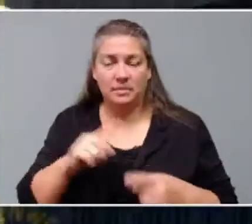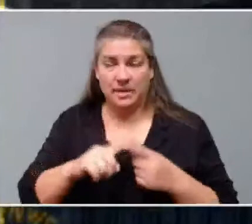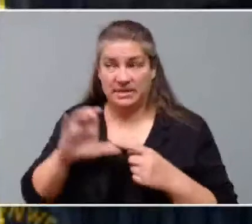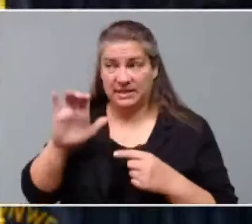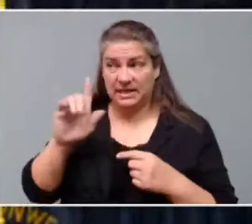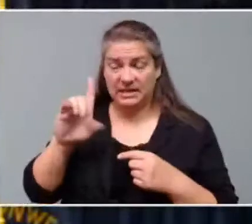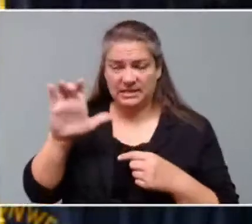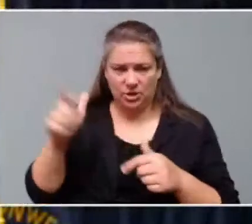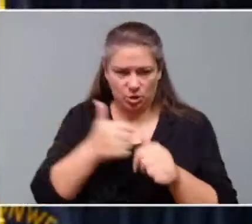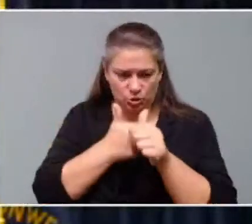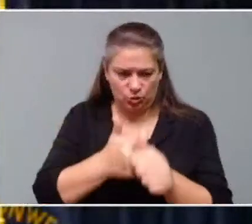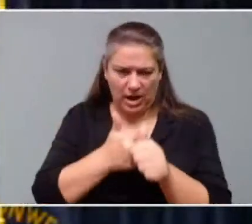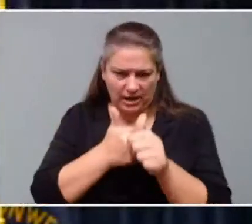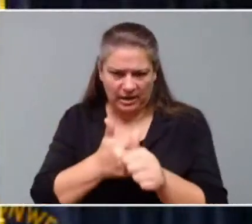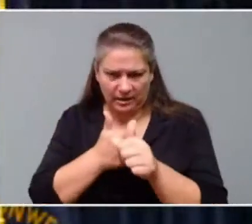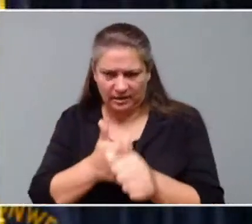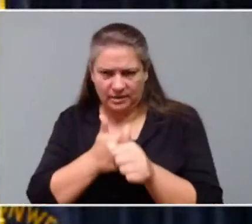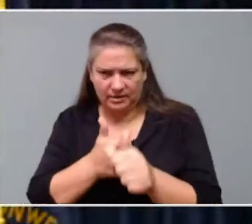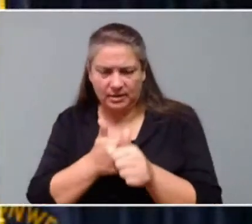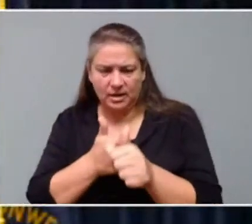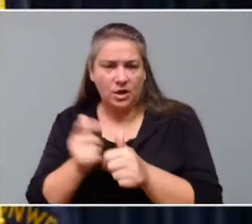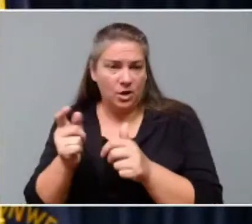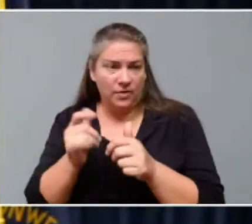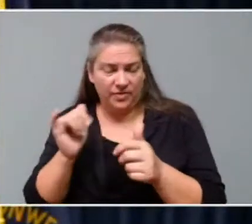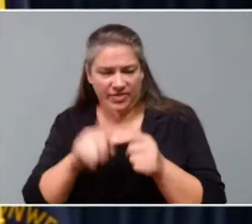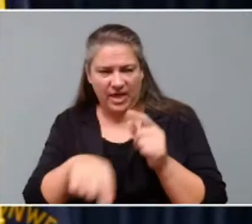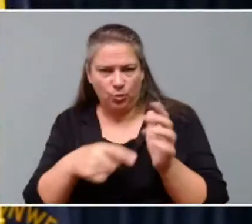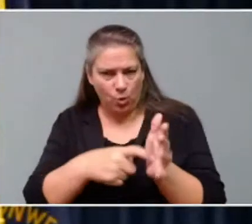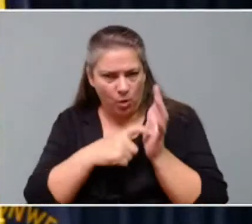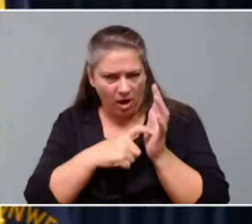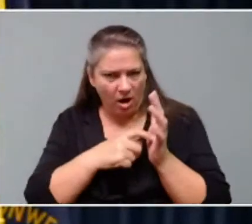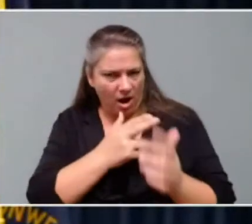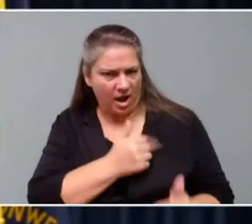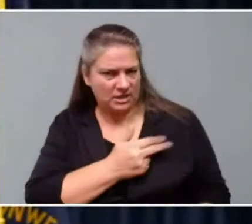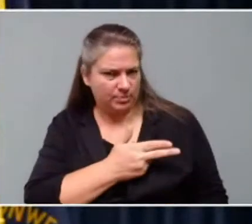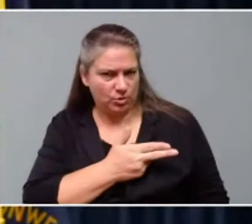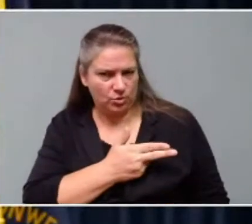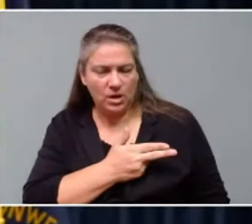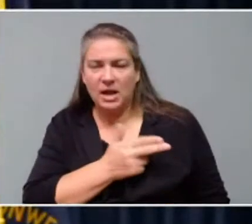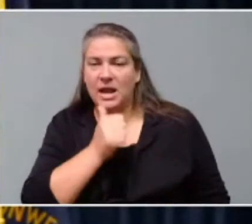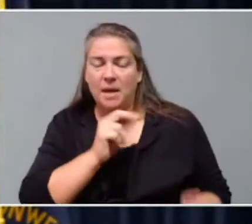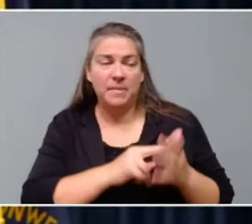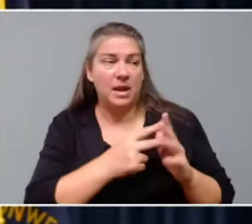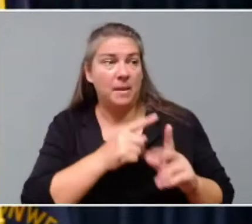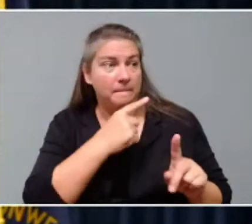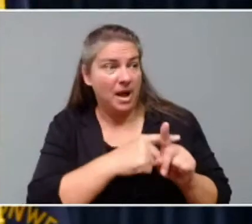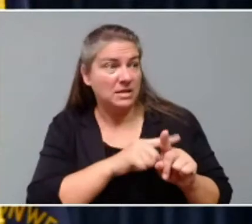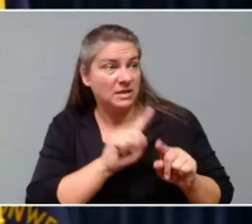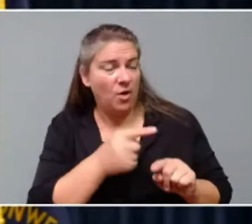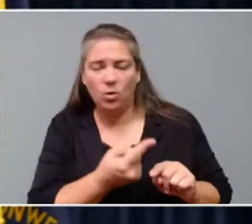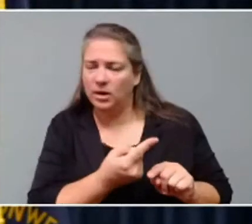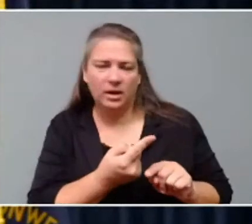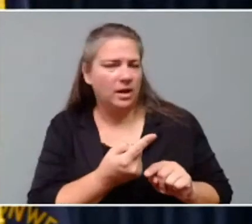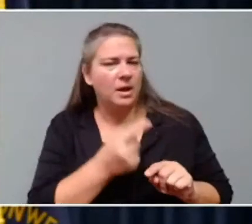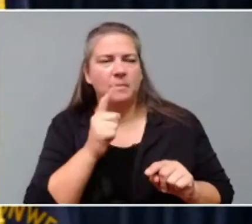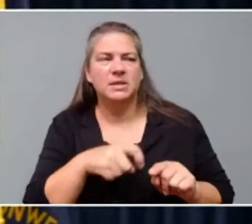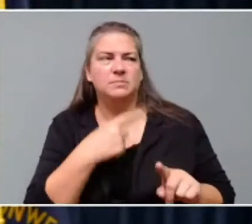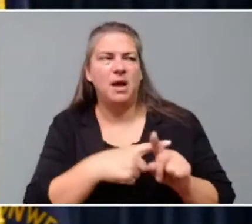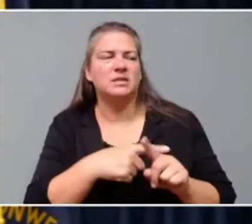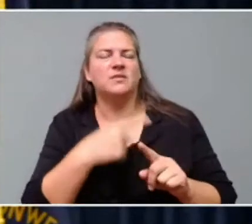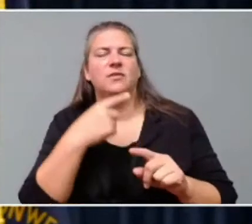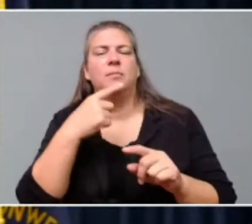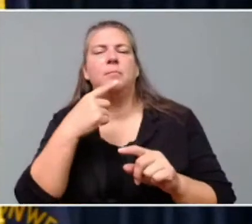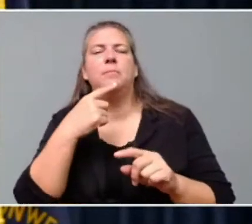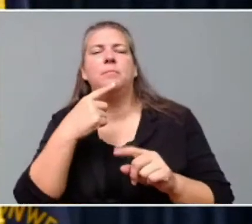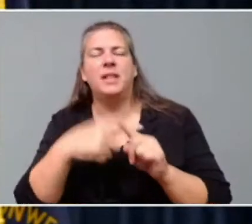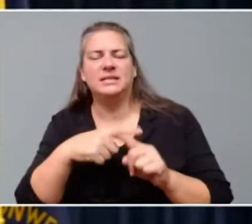as typically requiring hospitalization, not just positive cases. And I think what we're going to find out, I mean,